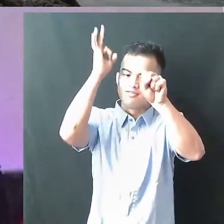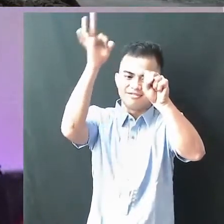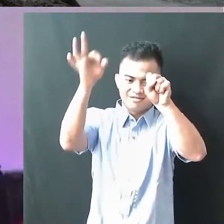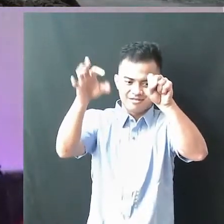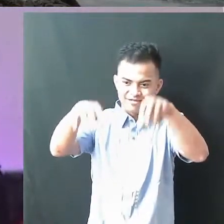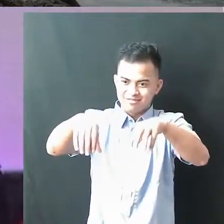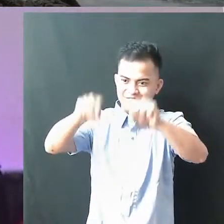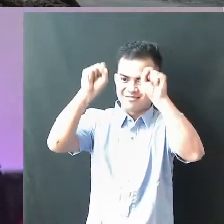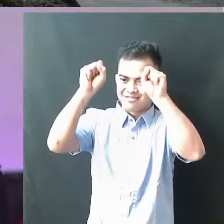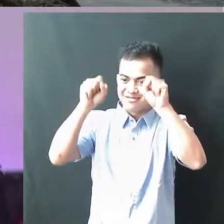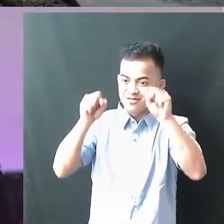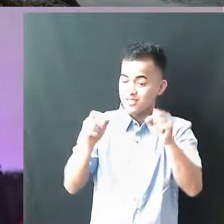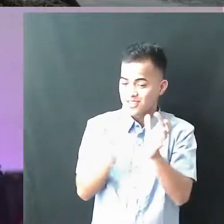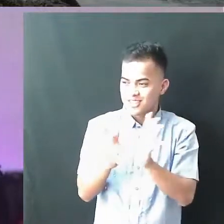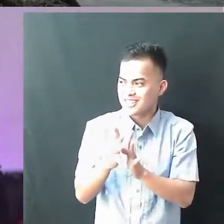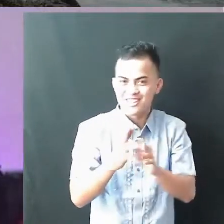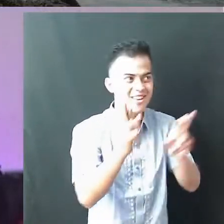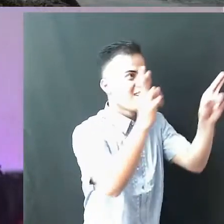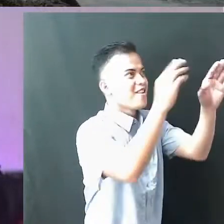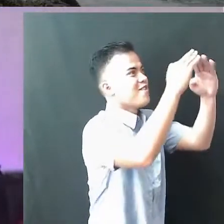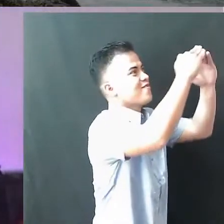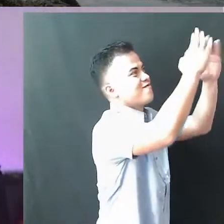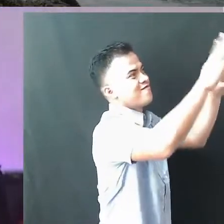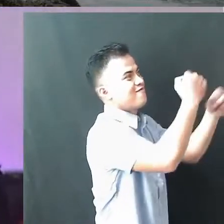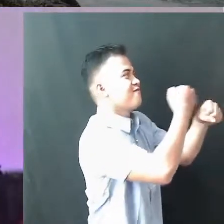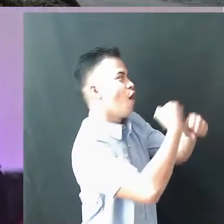And if I go and prepare a place for you,